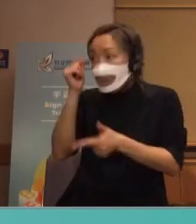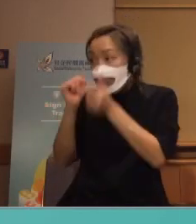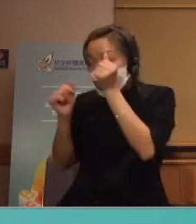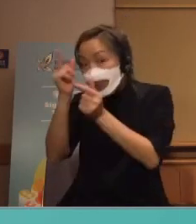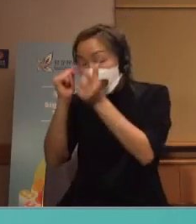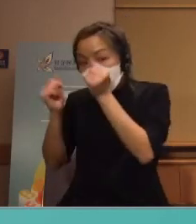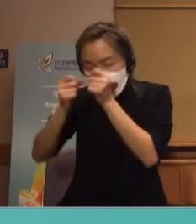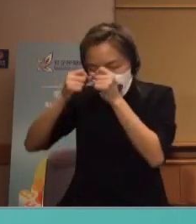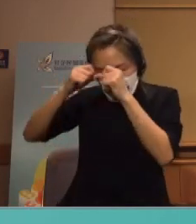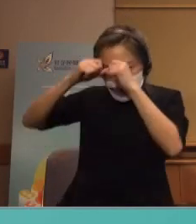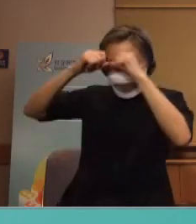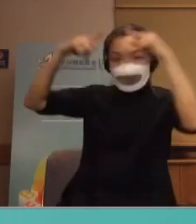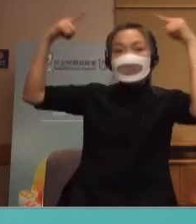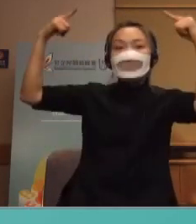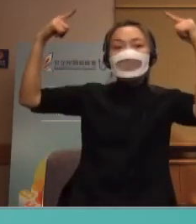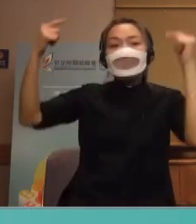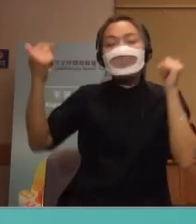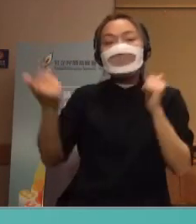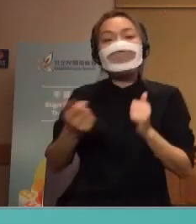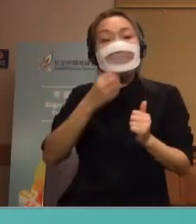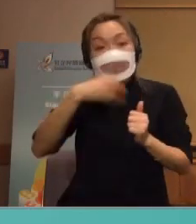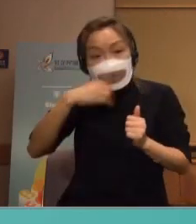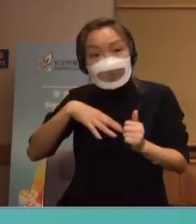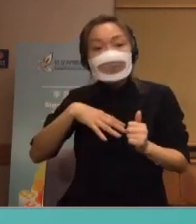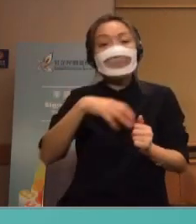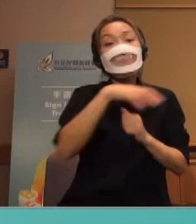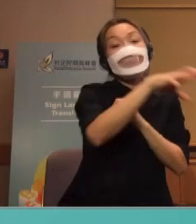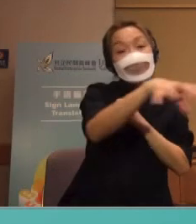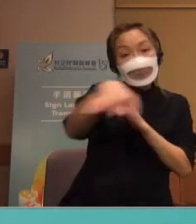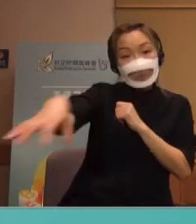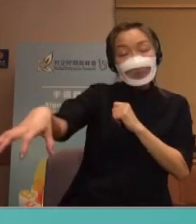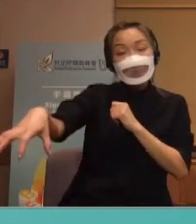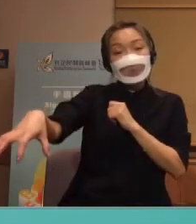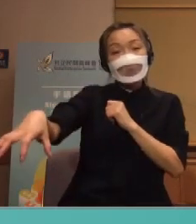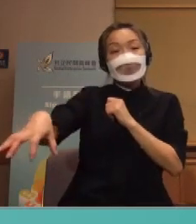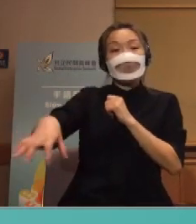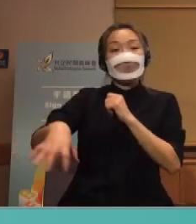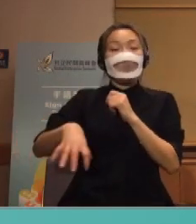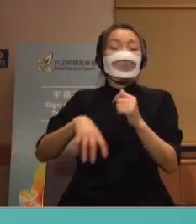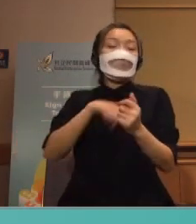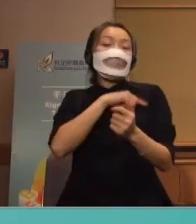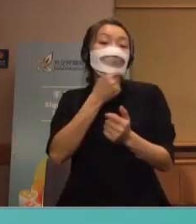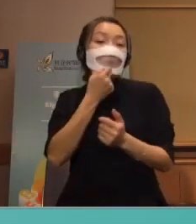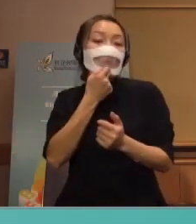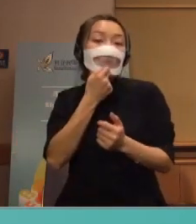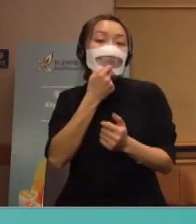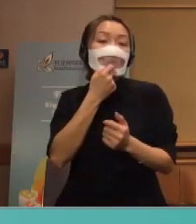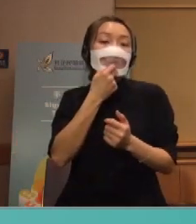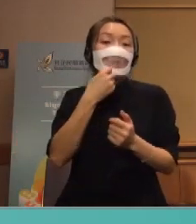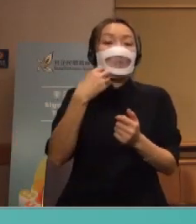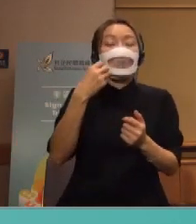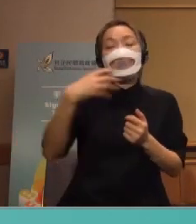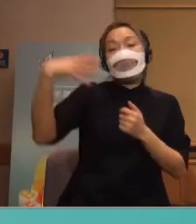experiences, community, sense of belonging, empowerment. So, and